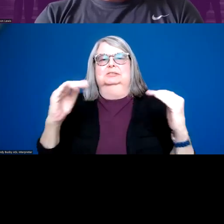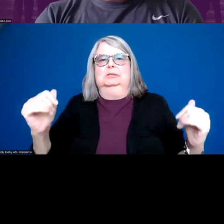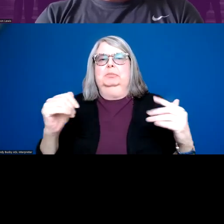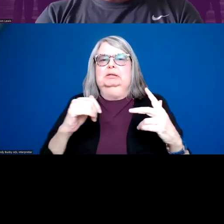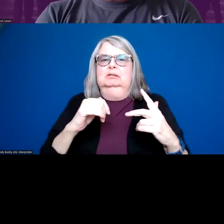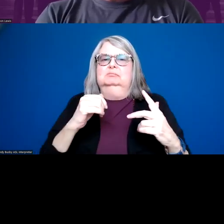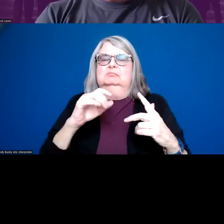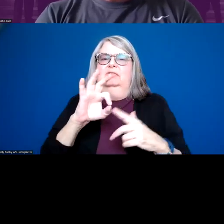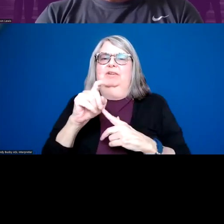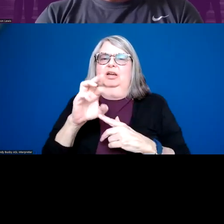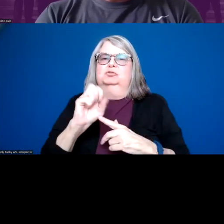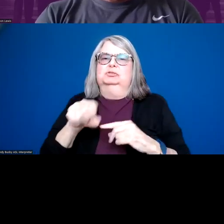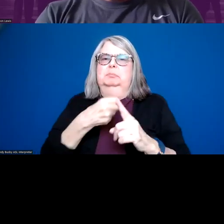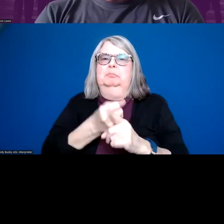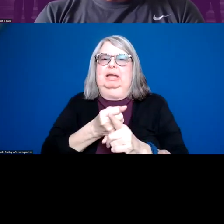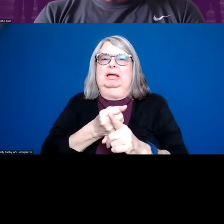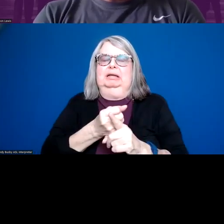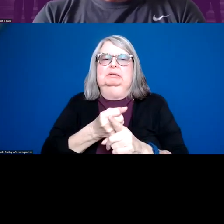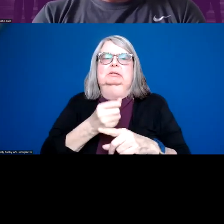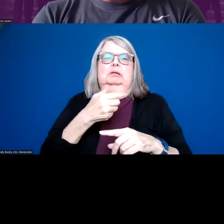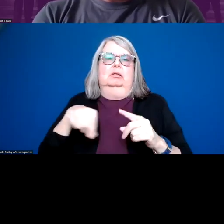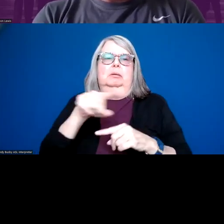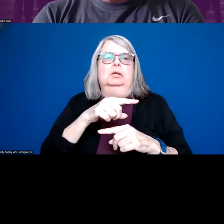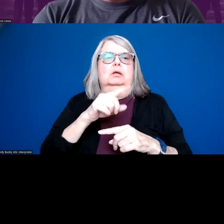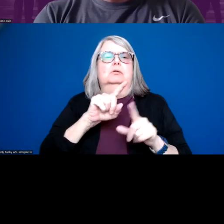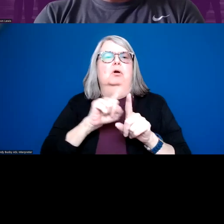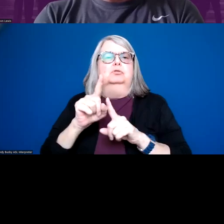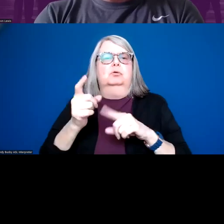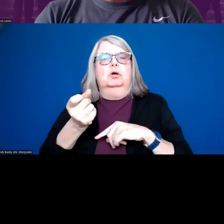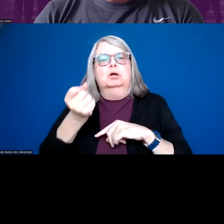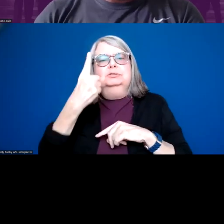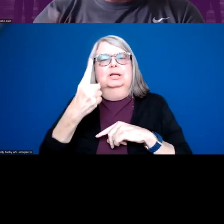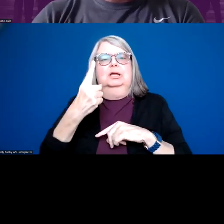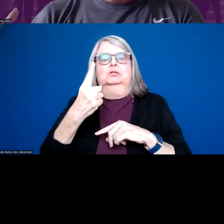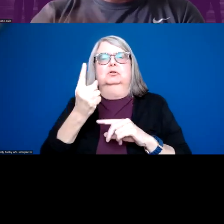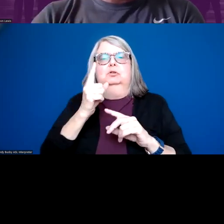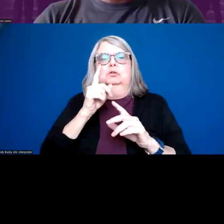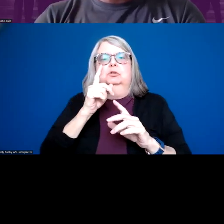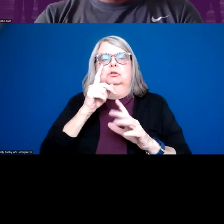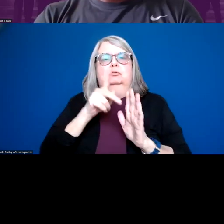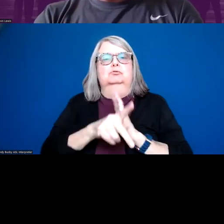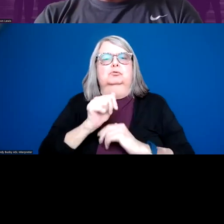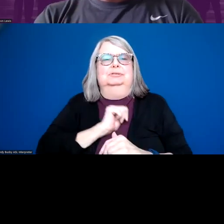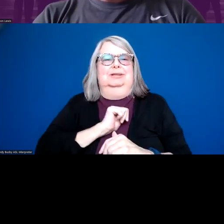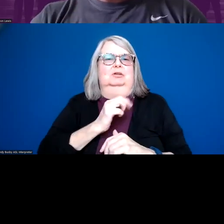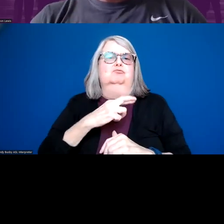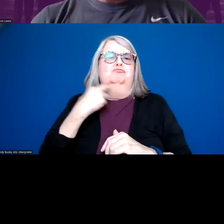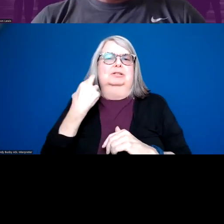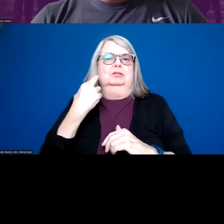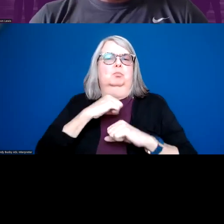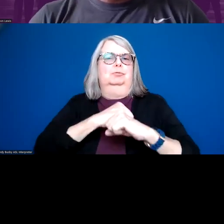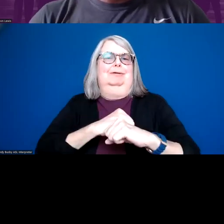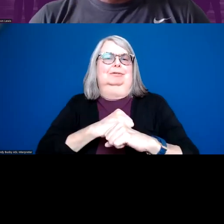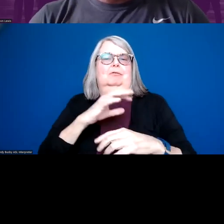we wanted to make sure that our audience understood the suicide risk and protective factors that are incorporated as a result of